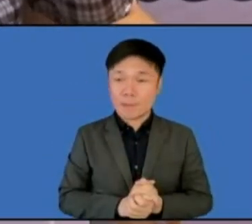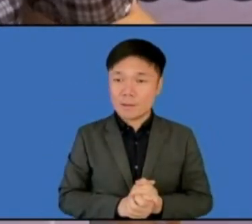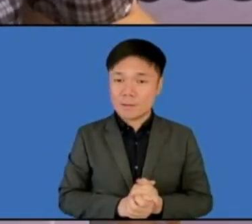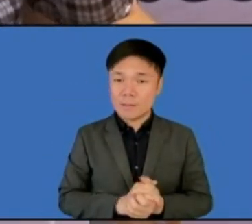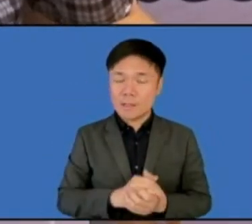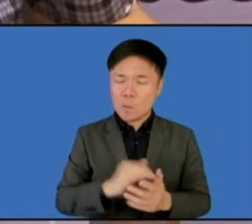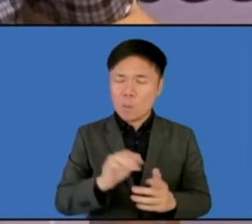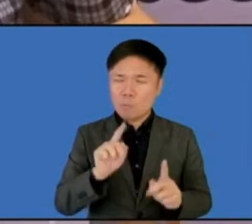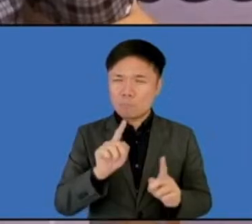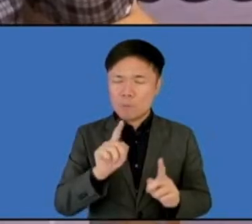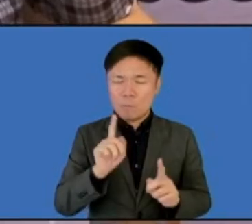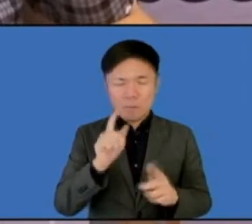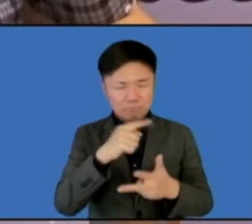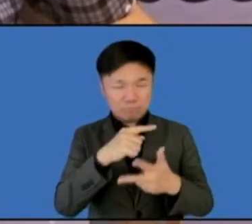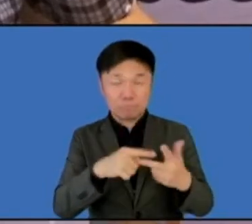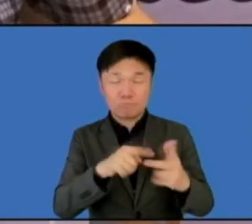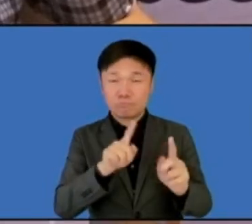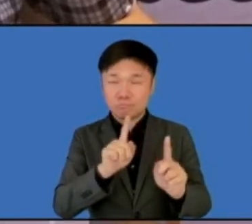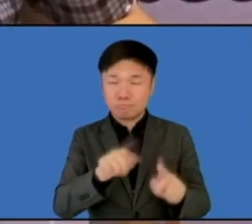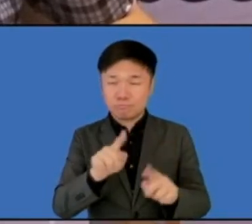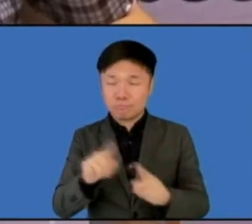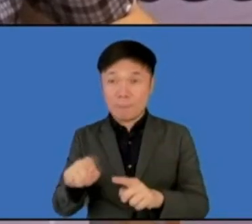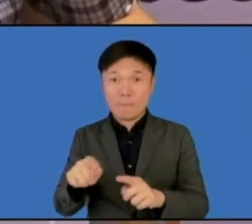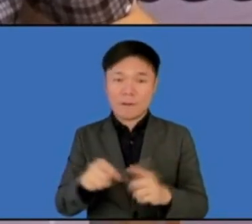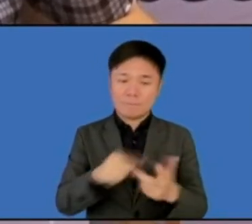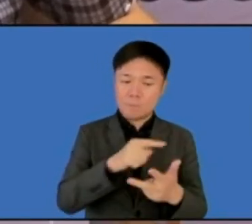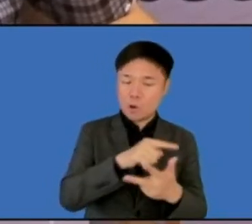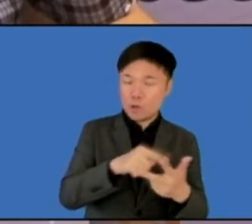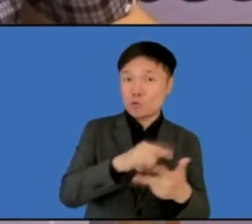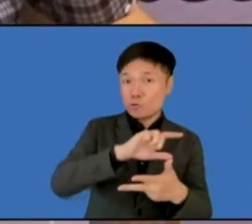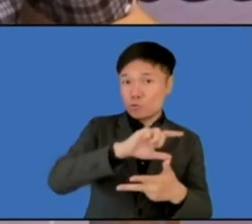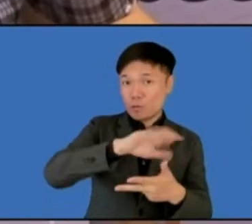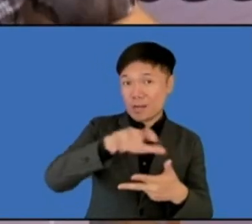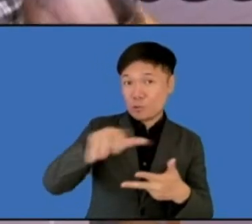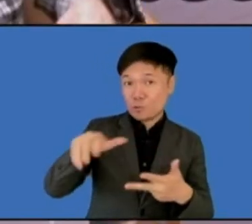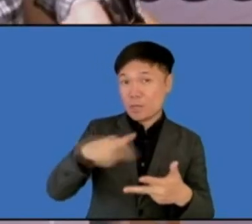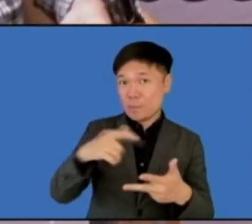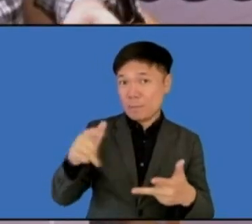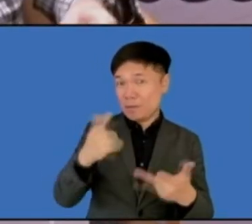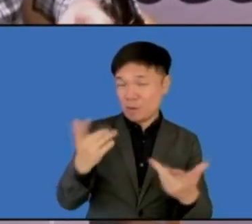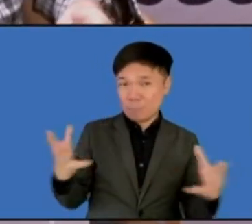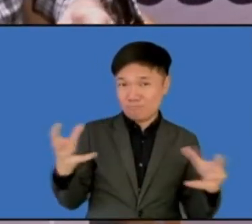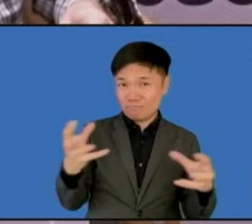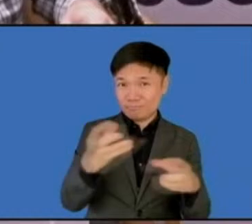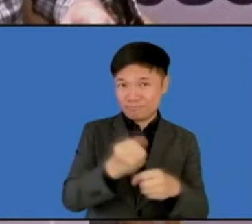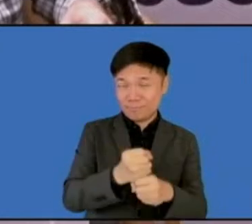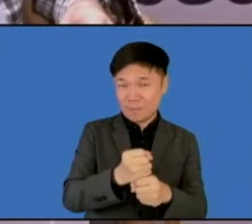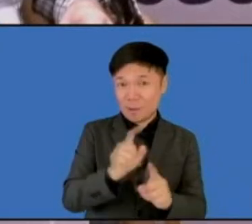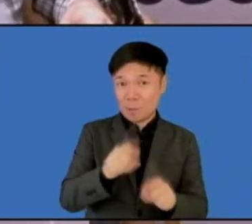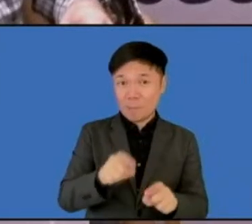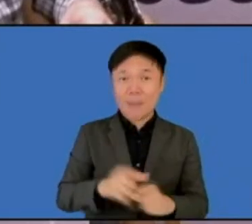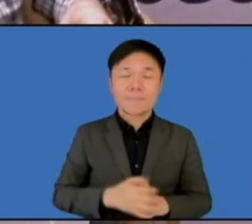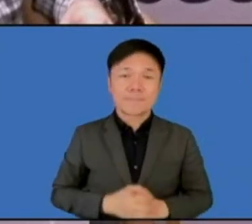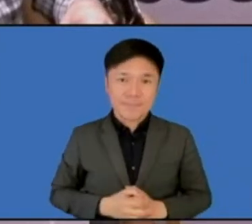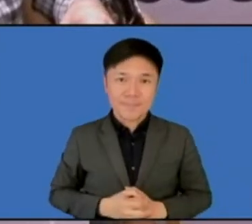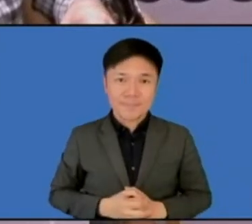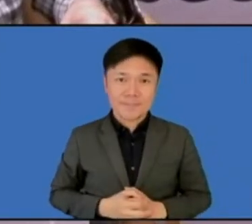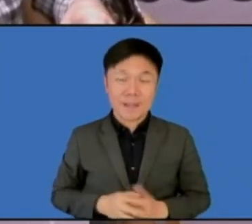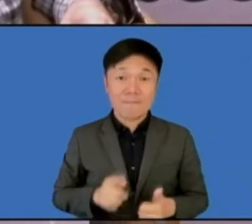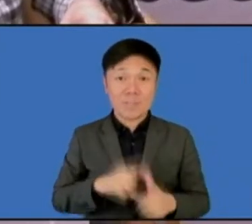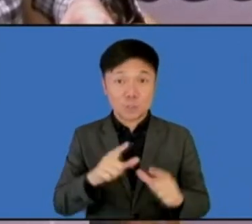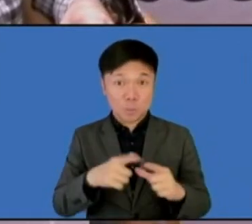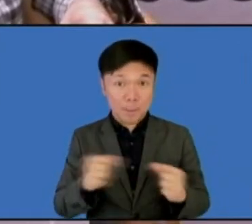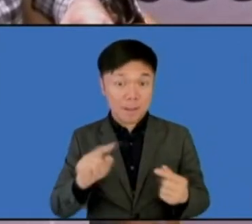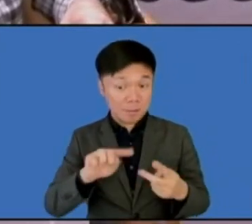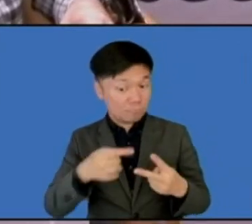of complementary points between Indonesia and the Philippines. Maybe you would like to start also in response to Japan, and then I'd like to invite the other two